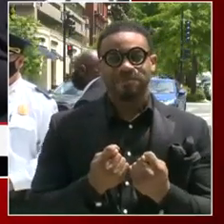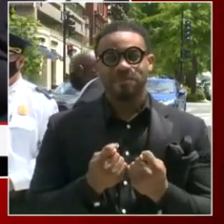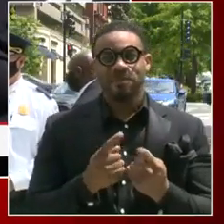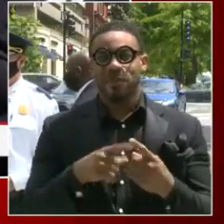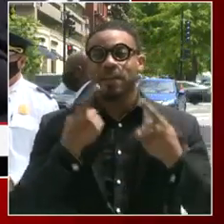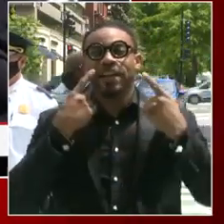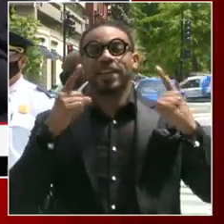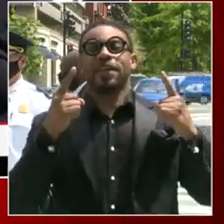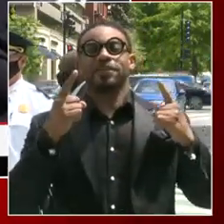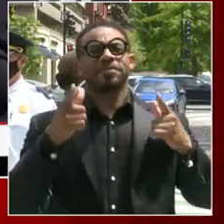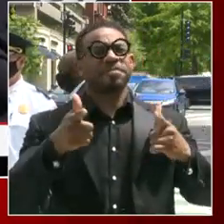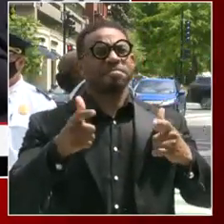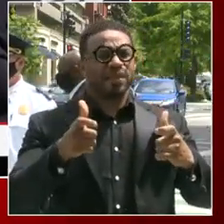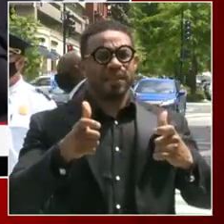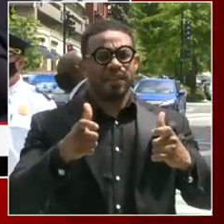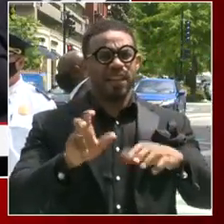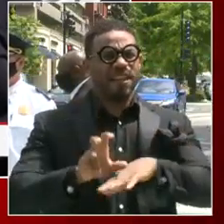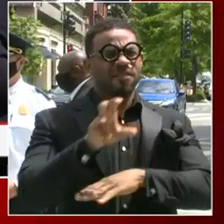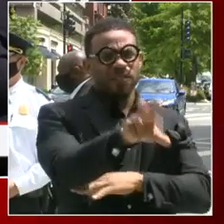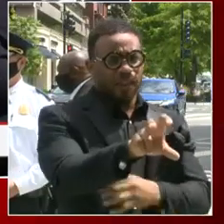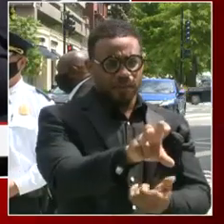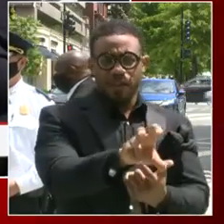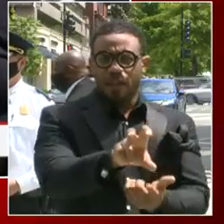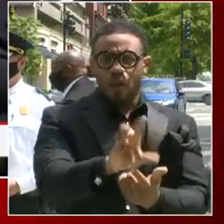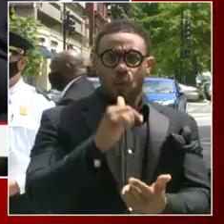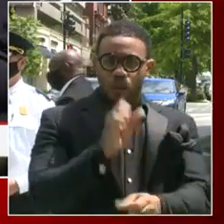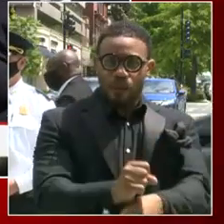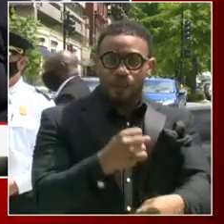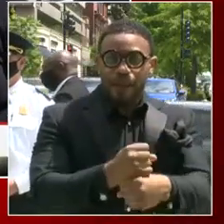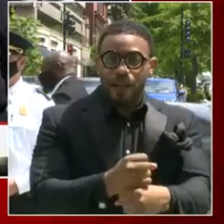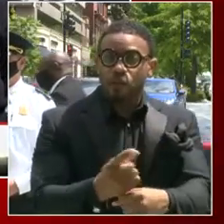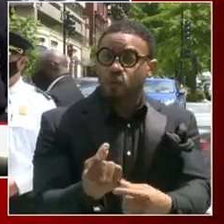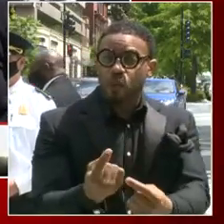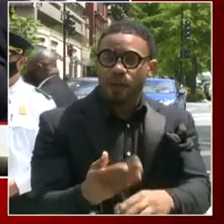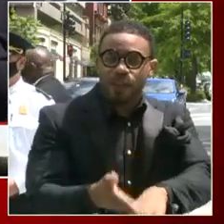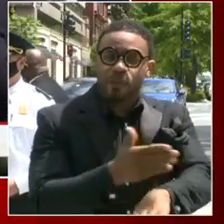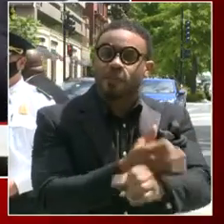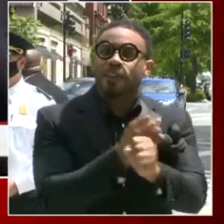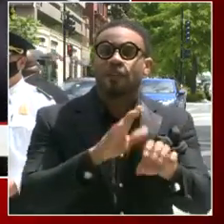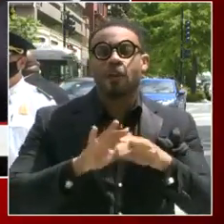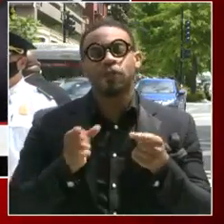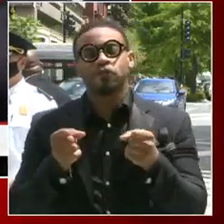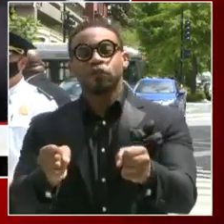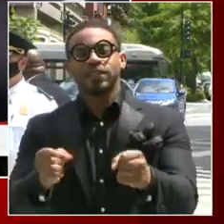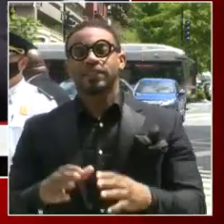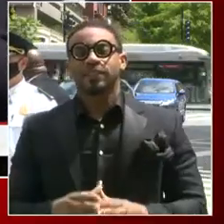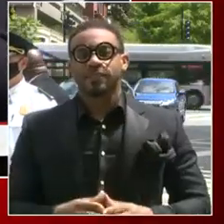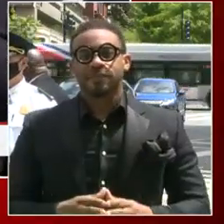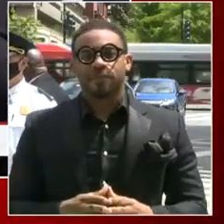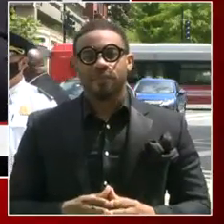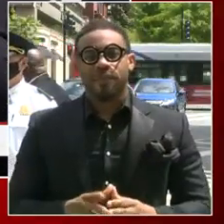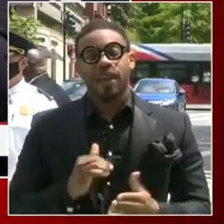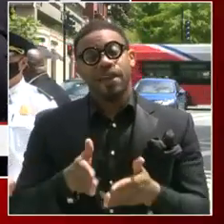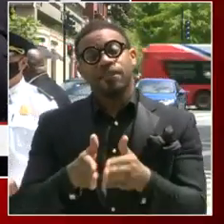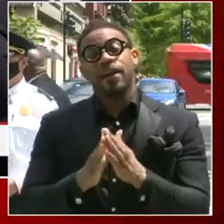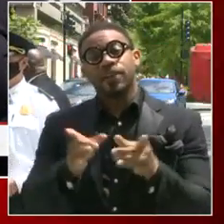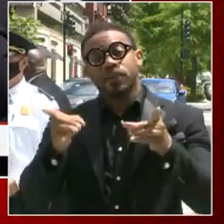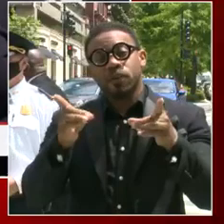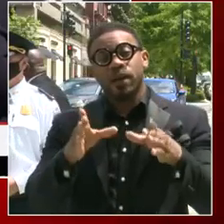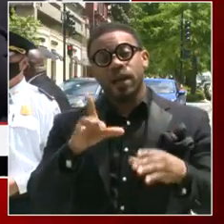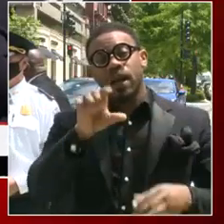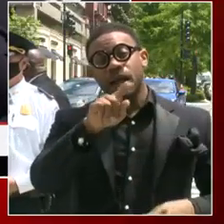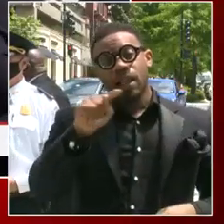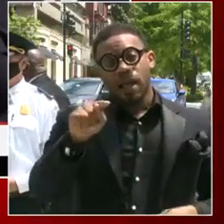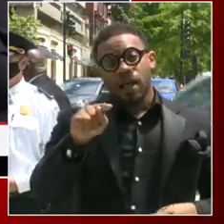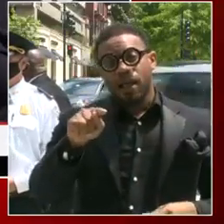to announce immediate investments that we will make to improve safety on our streets. I've asked Director